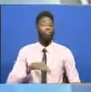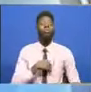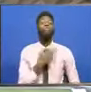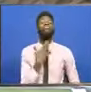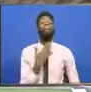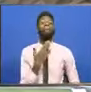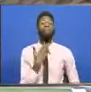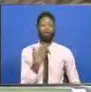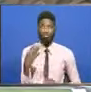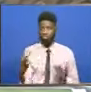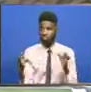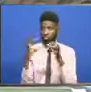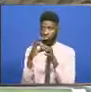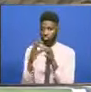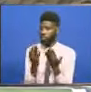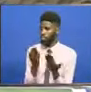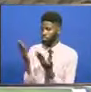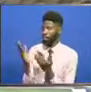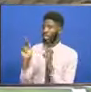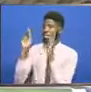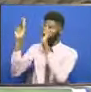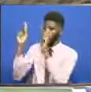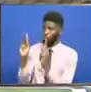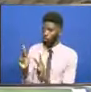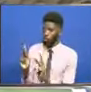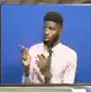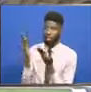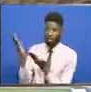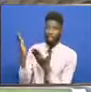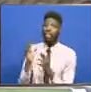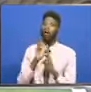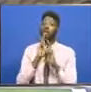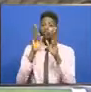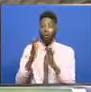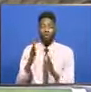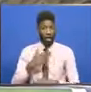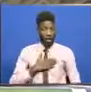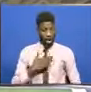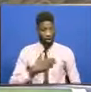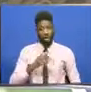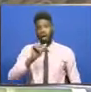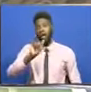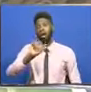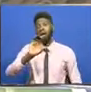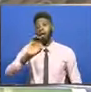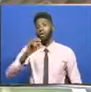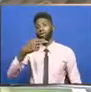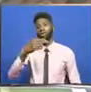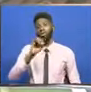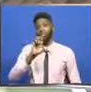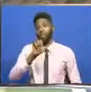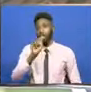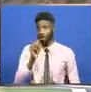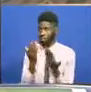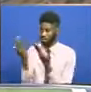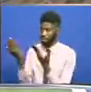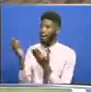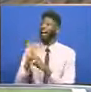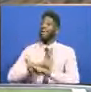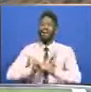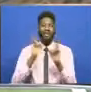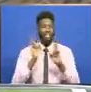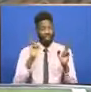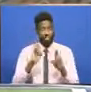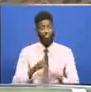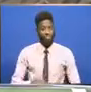over to Kisumu, where our reporter Achola Simon, as you can see on your screen, is on standby.